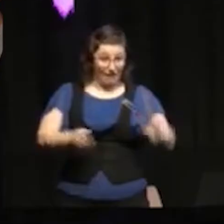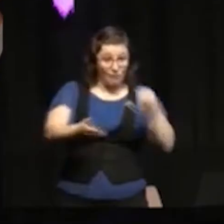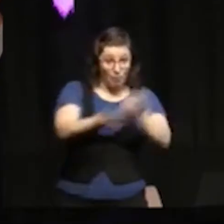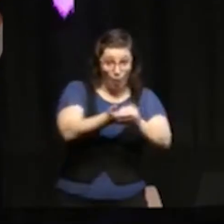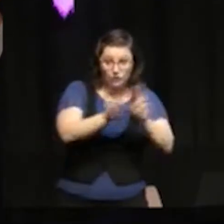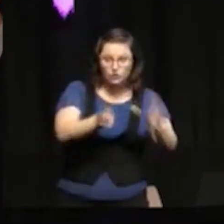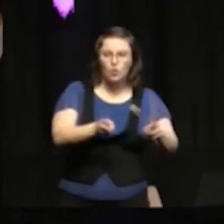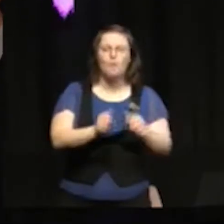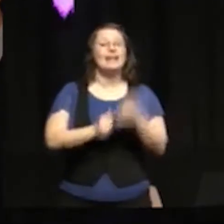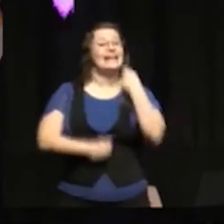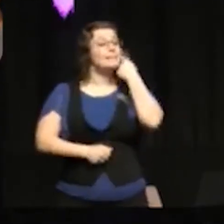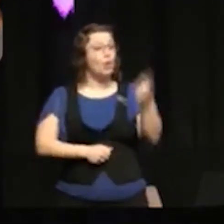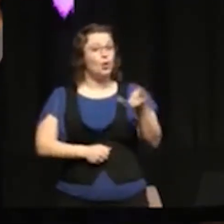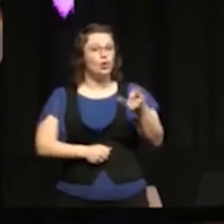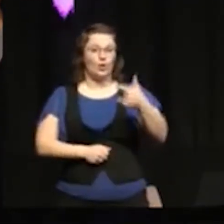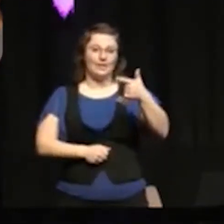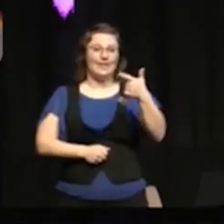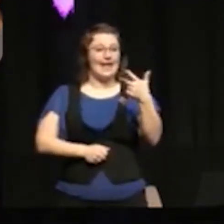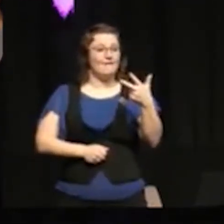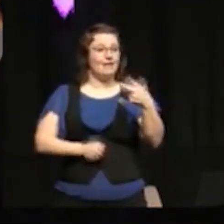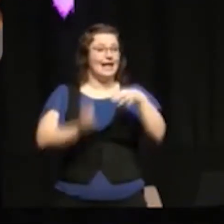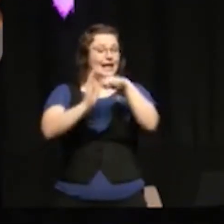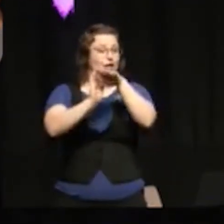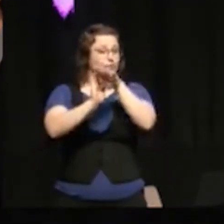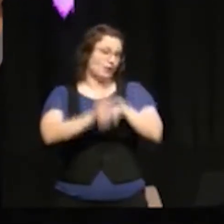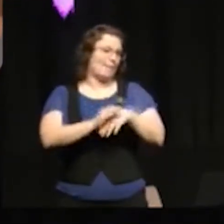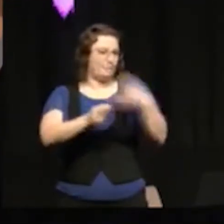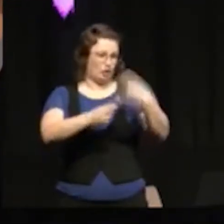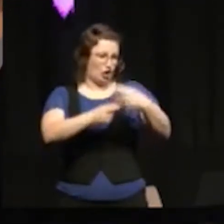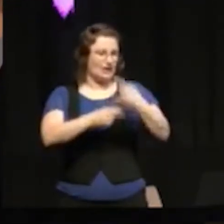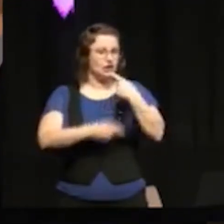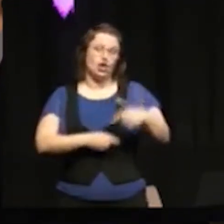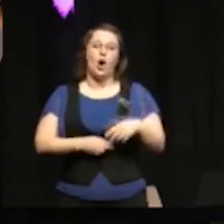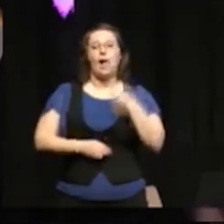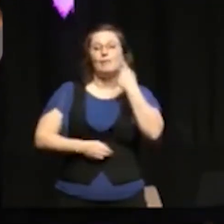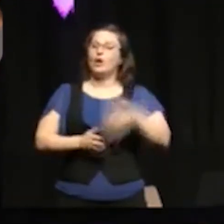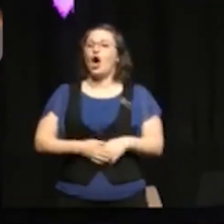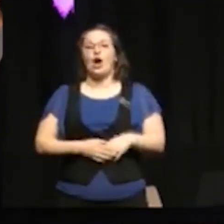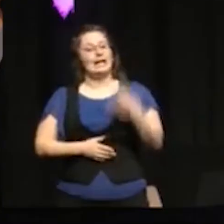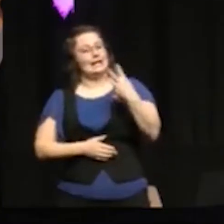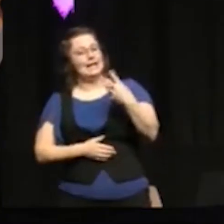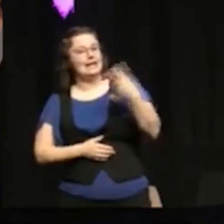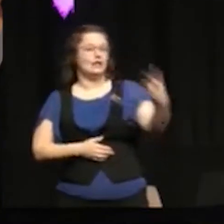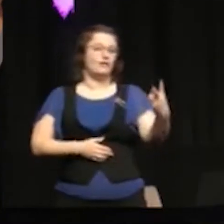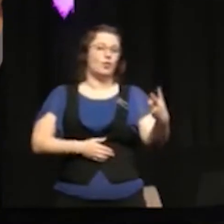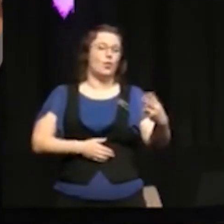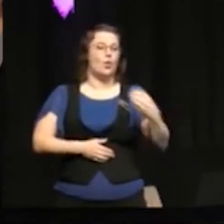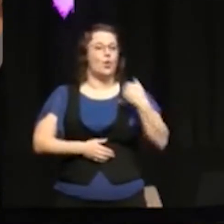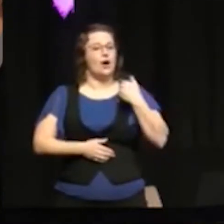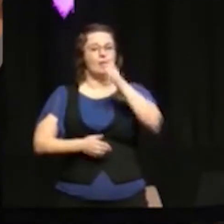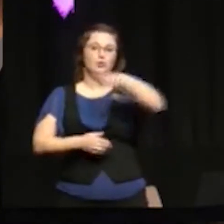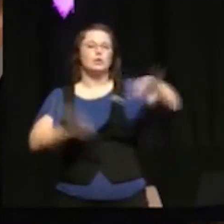Aleppo, and the day next, the same news channel say, okay, 30 people